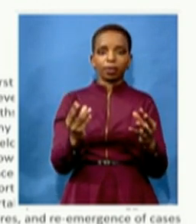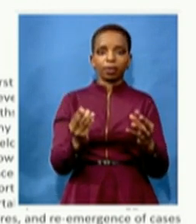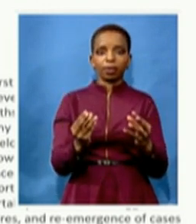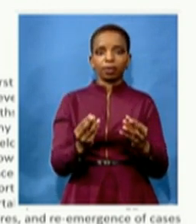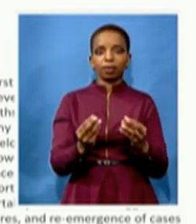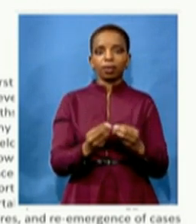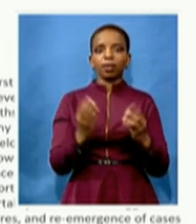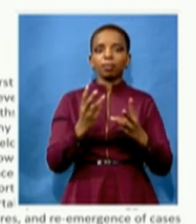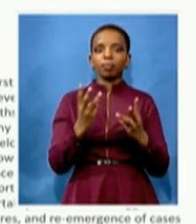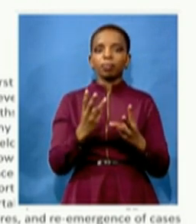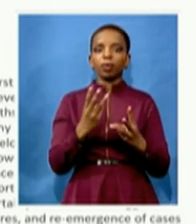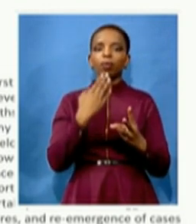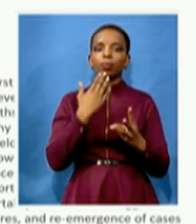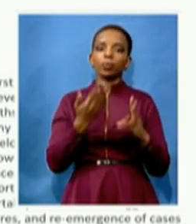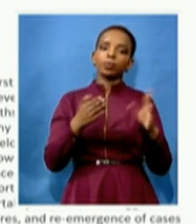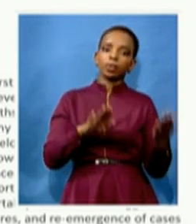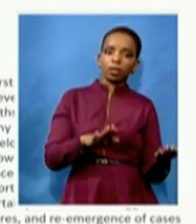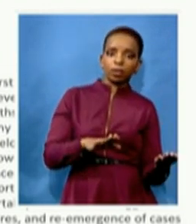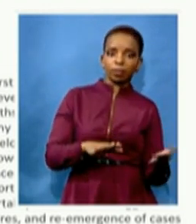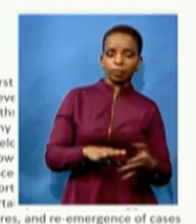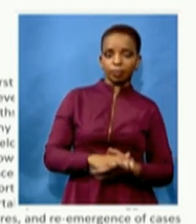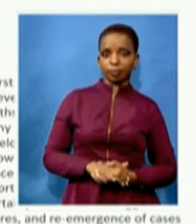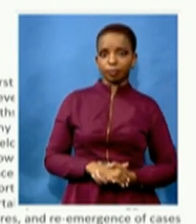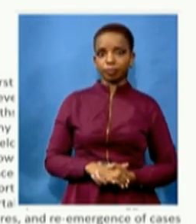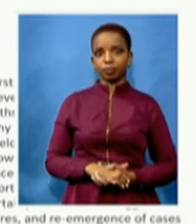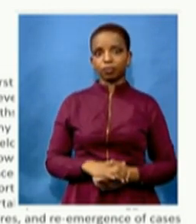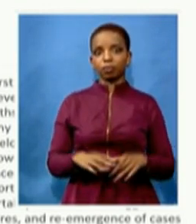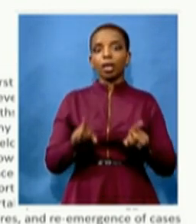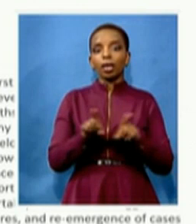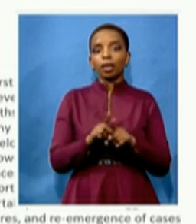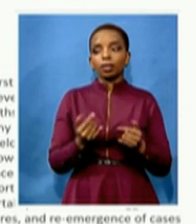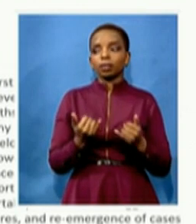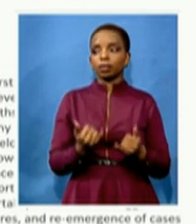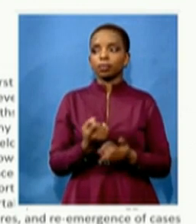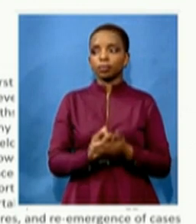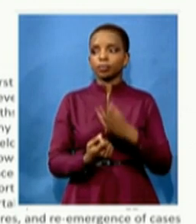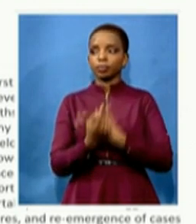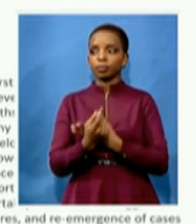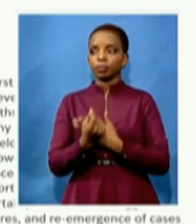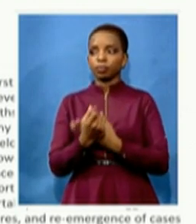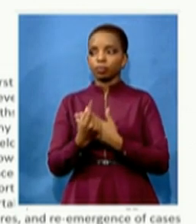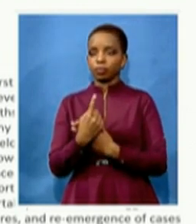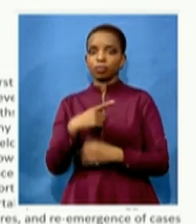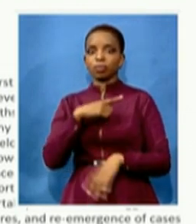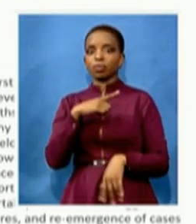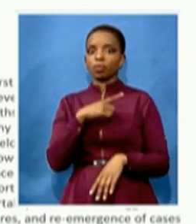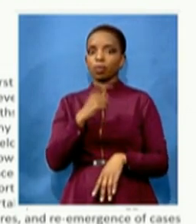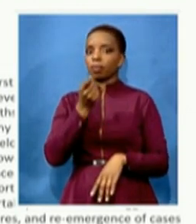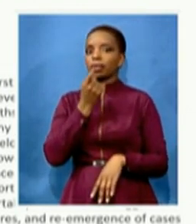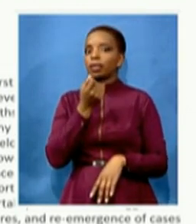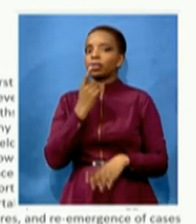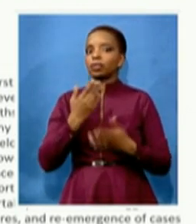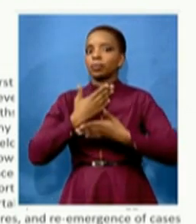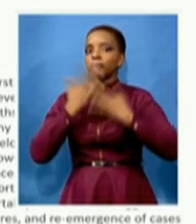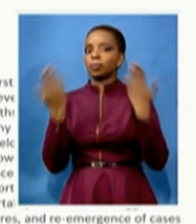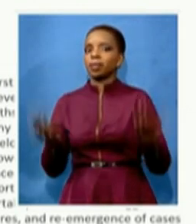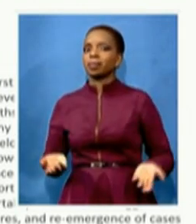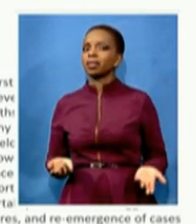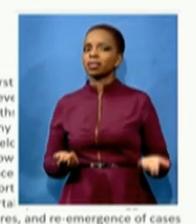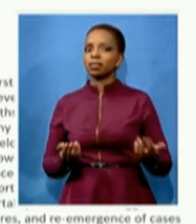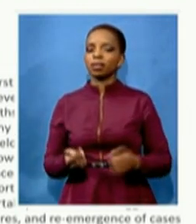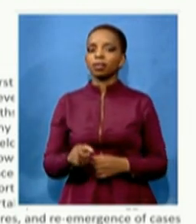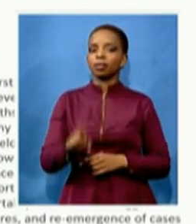they're emerging at the moment. Many countries have walked a much lower path, and we don't really know why that is. It could be much lower